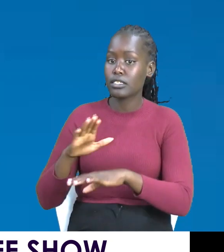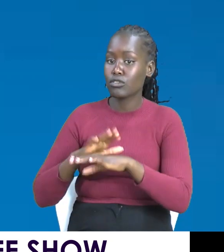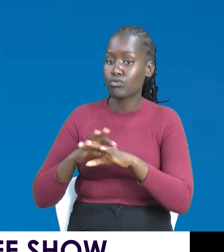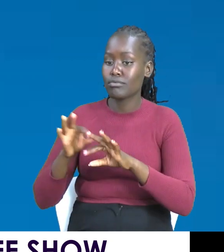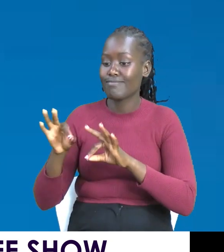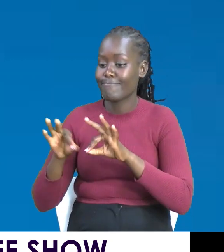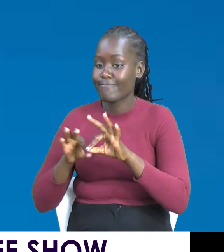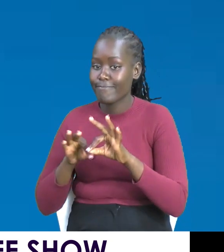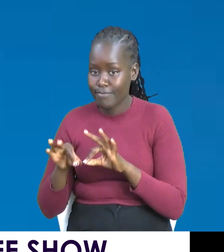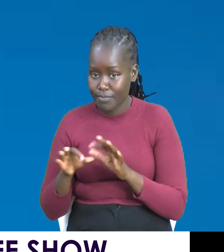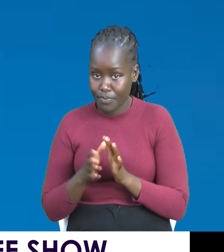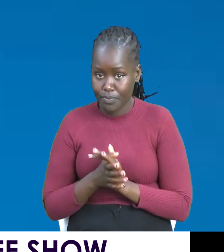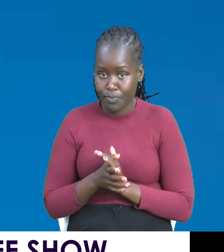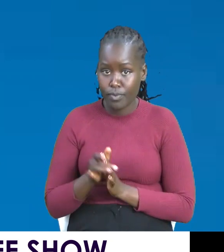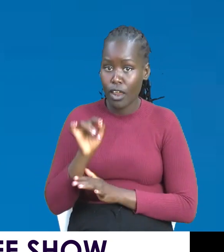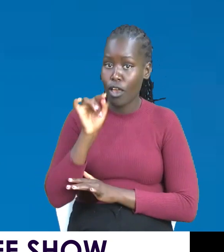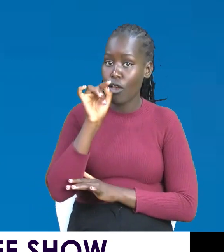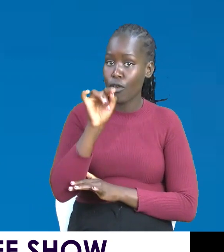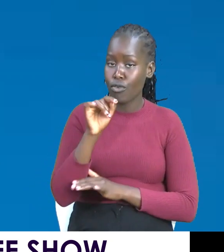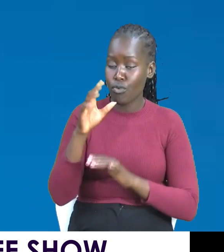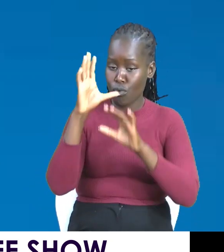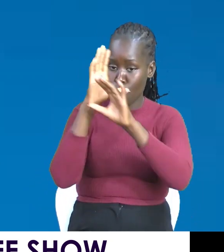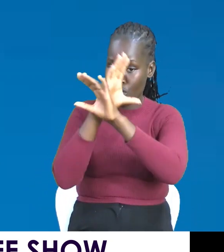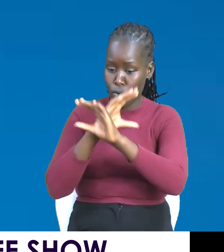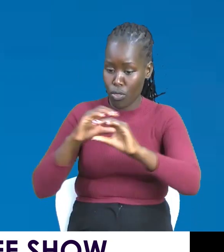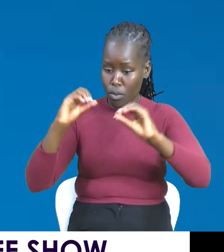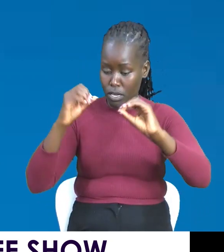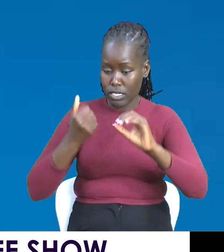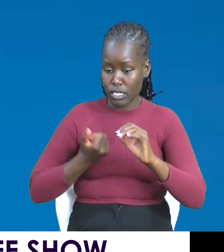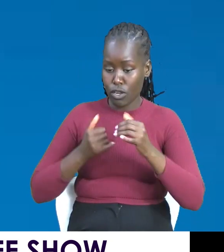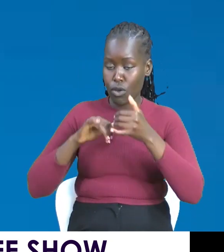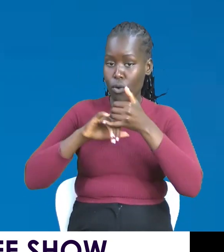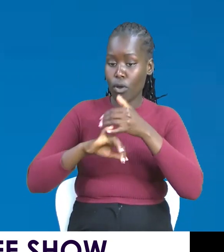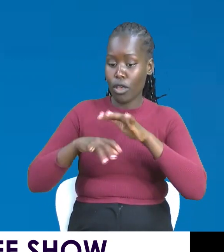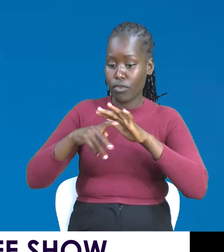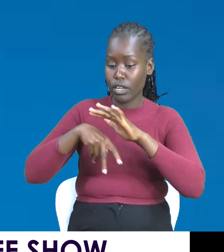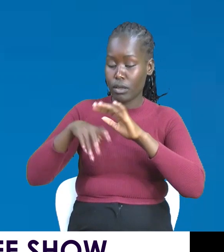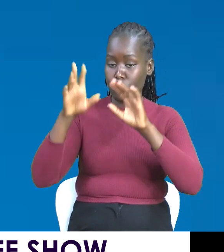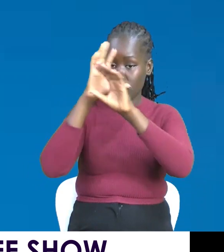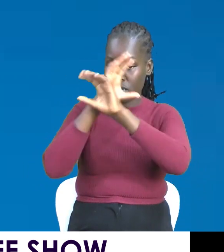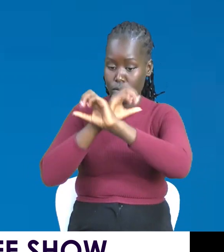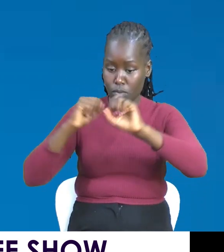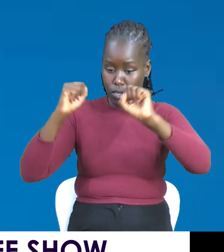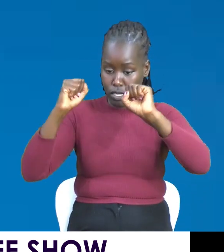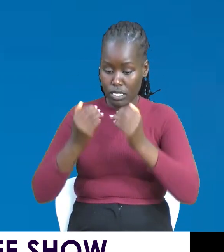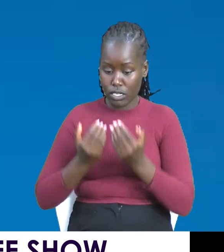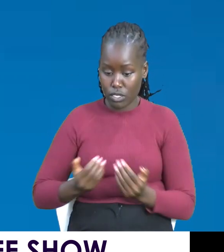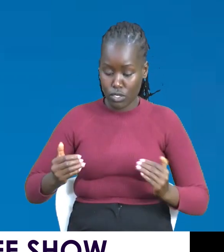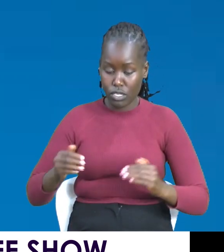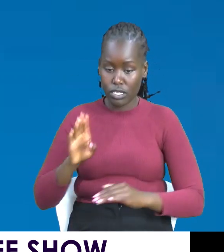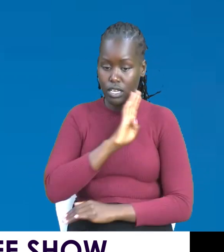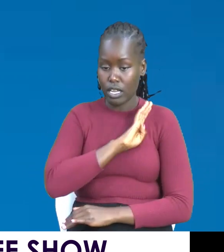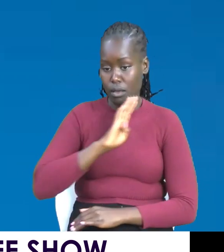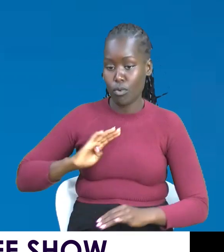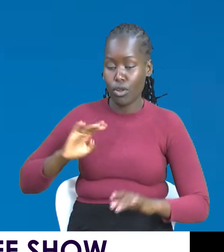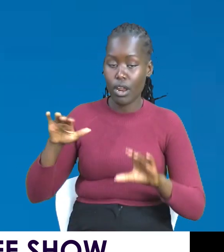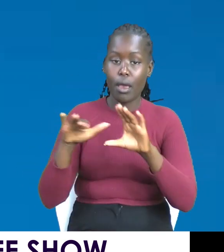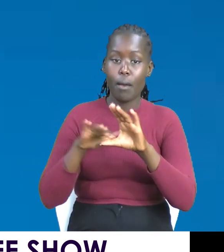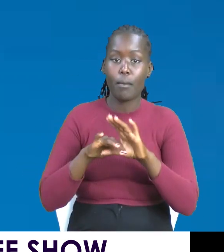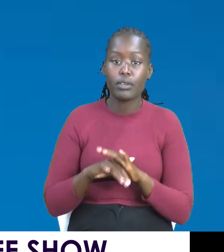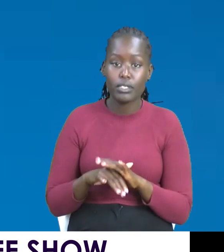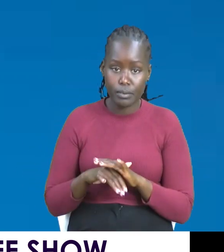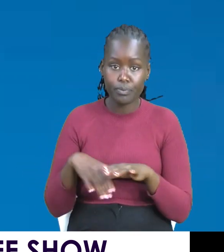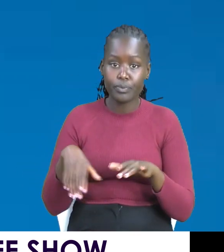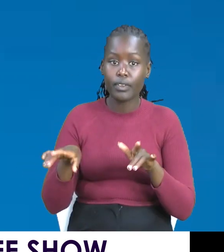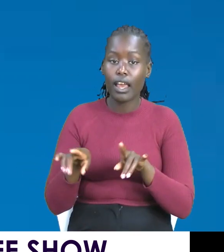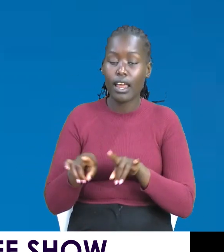description. You are the president. Your wife is the vice president. Your children are the board members.